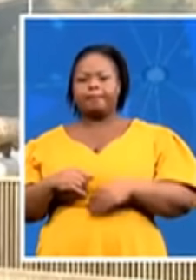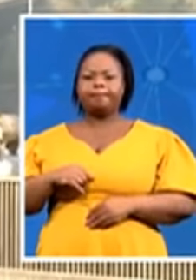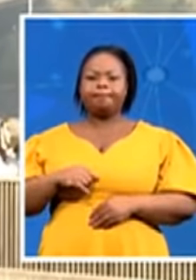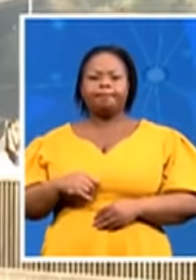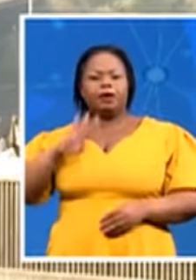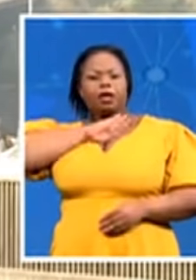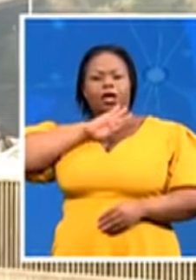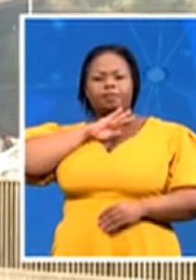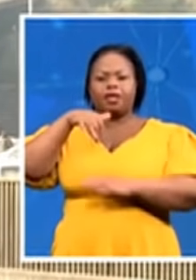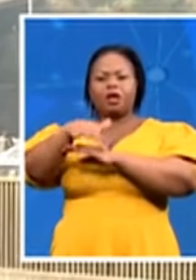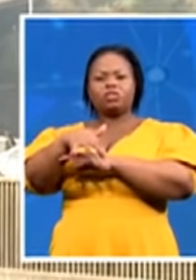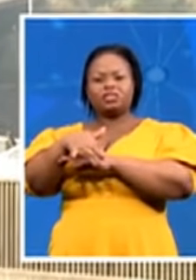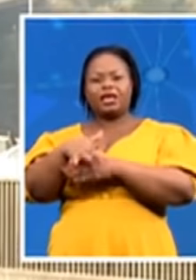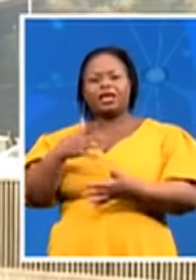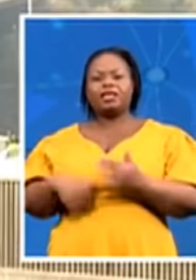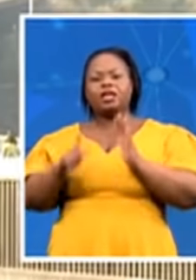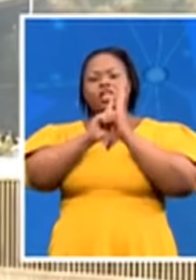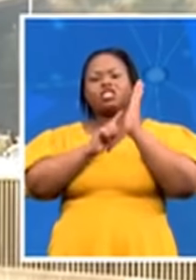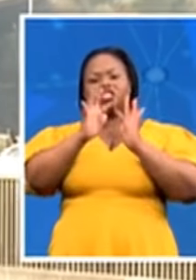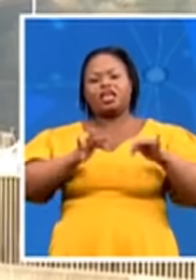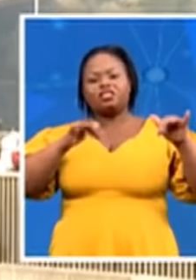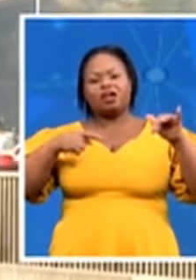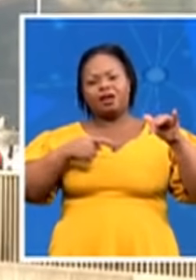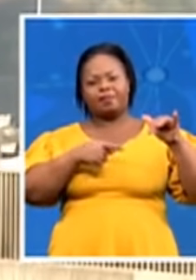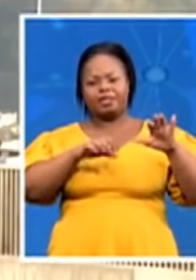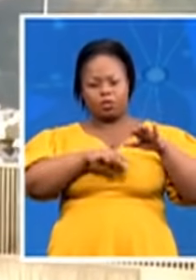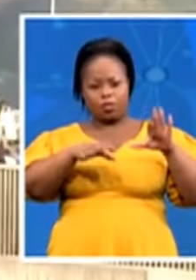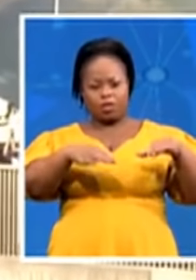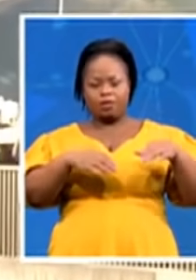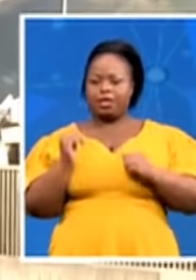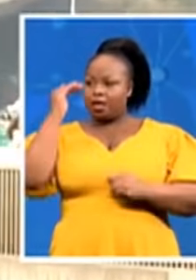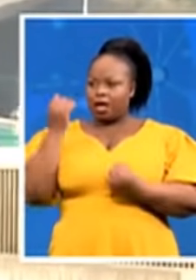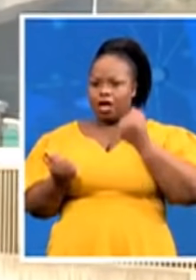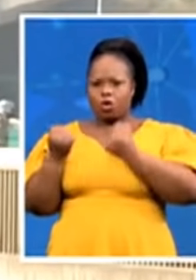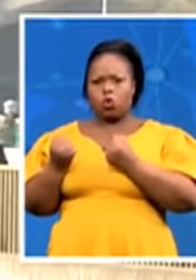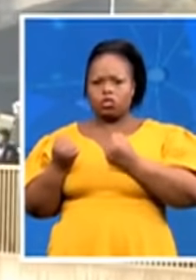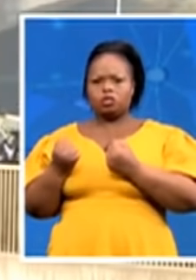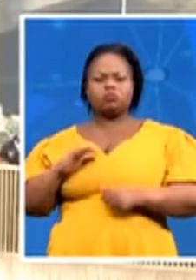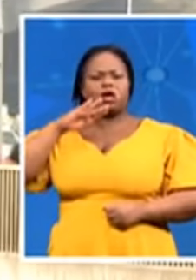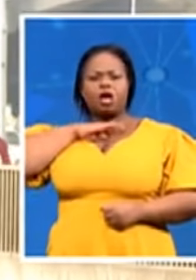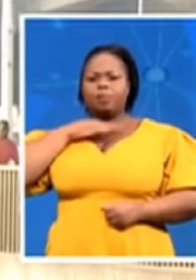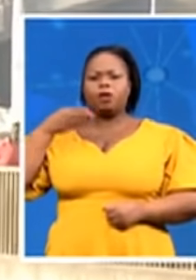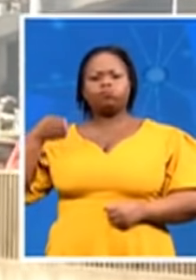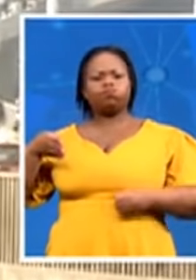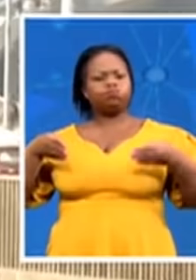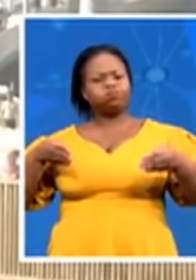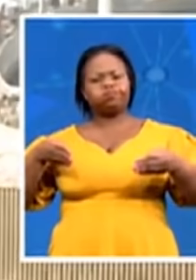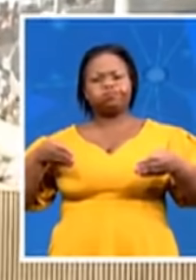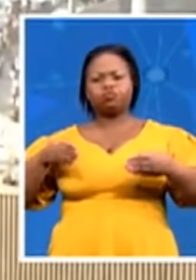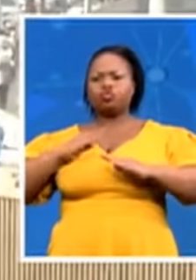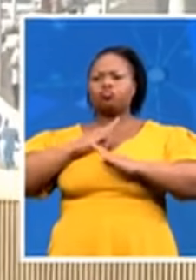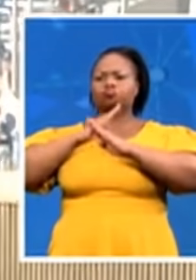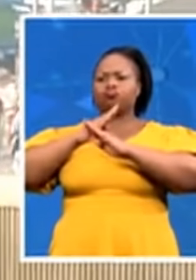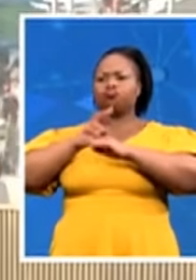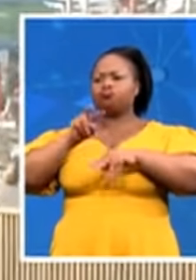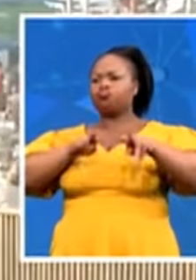legislature as well as the High Court, and they've been stationed there very strategically to monitor and to guard the national key points.